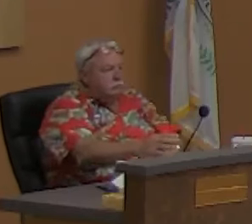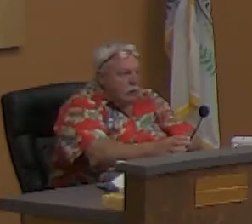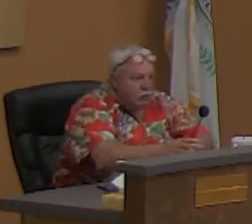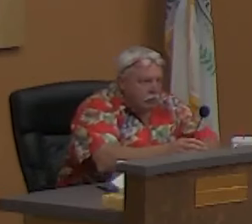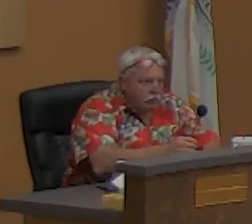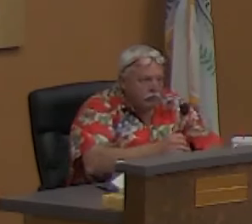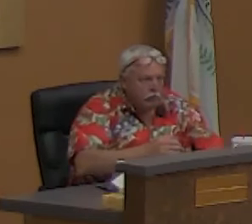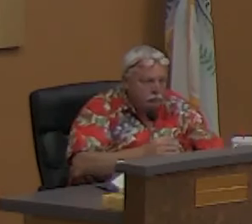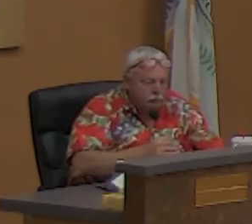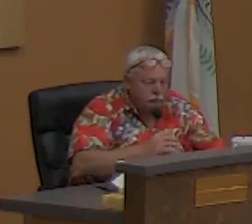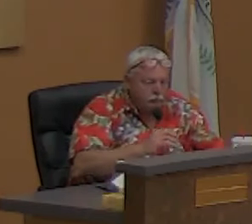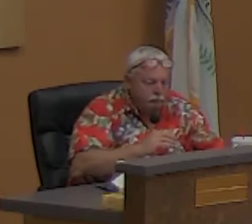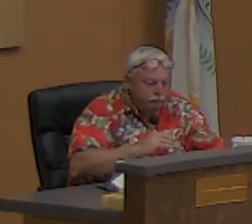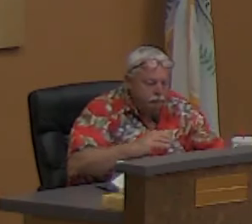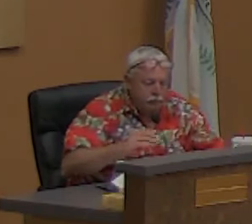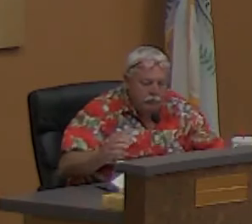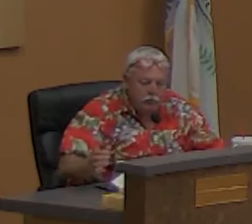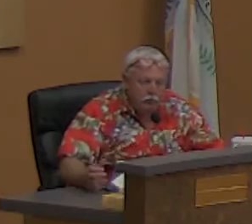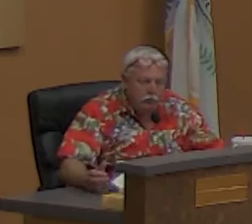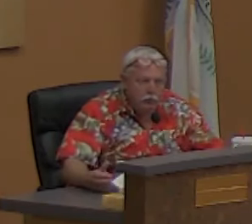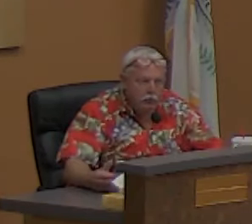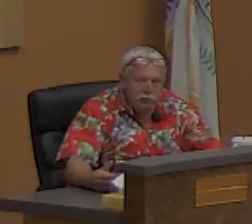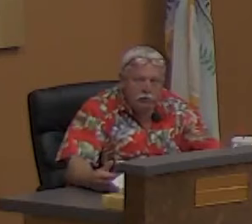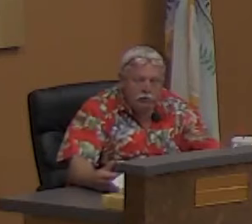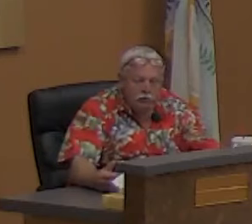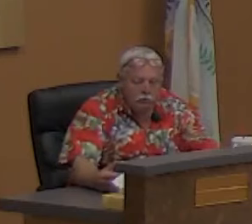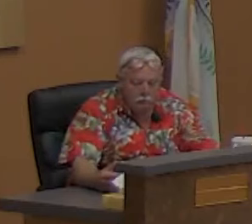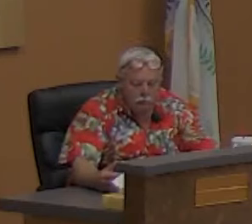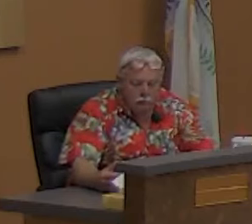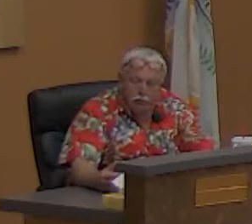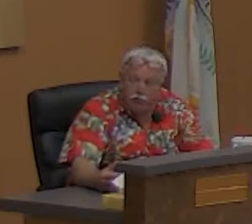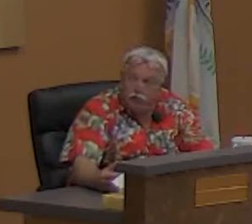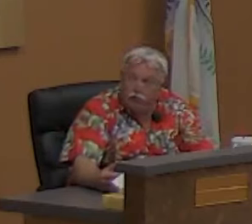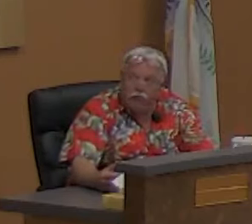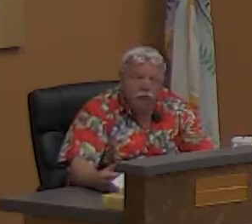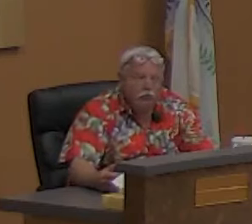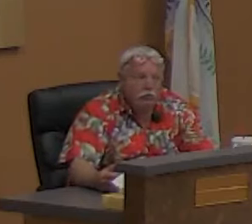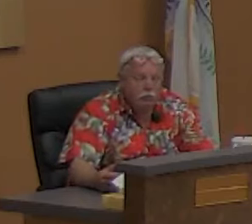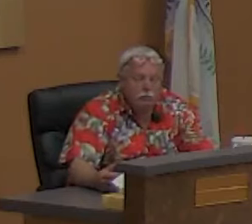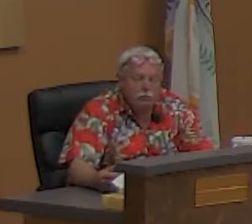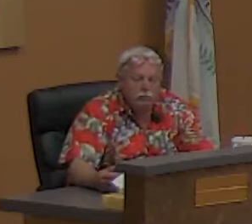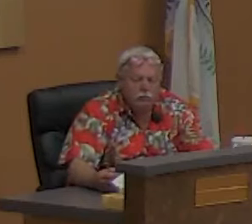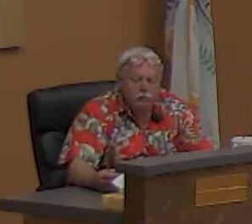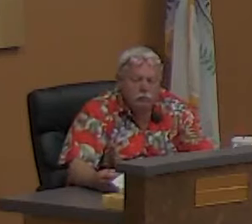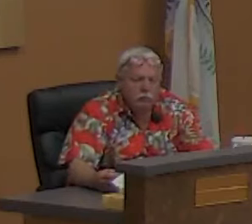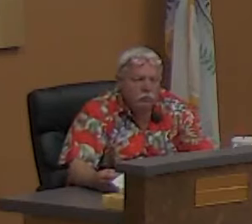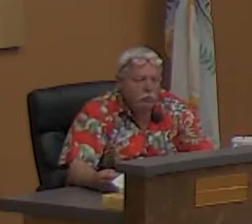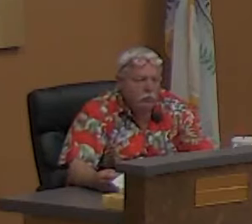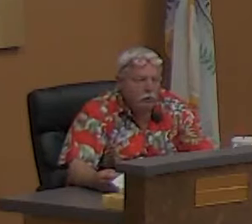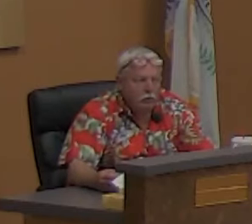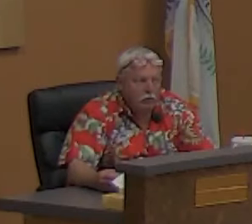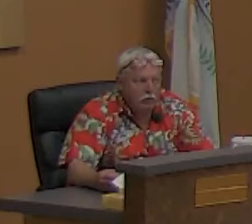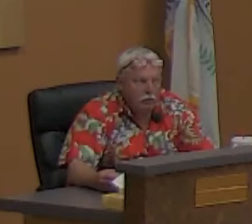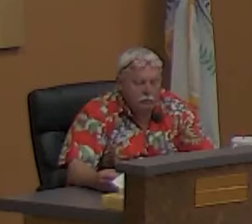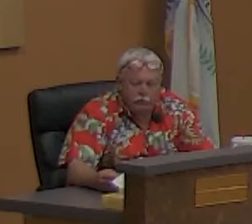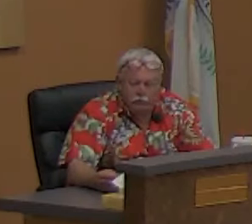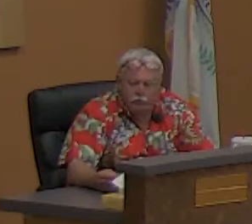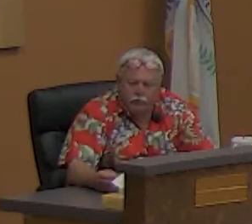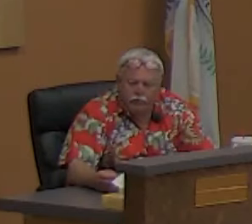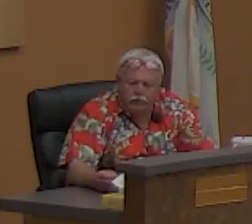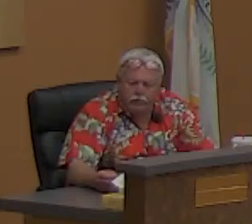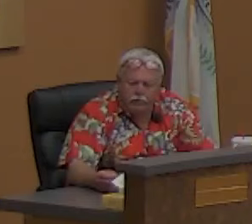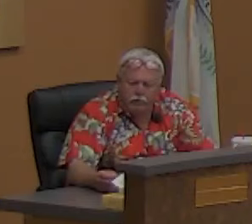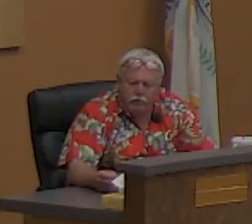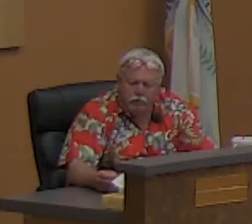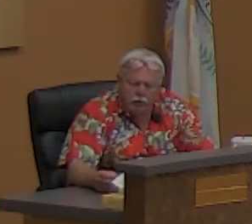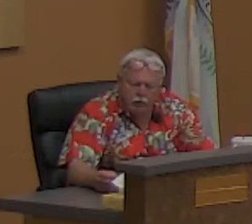And that will be a signalized intersection, right? It is four-way signalized intersection. Good. Any other questions or comments? I have one real quick,